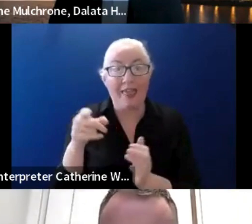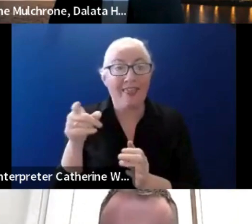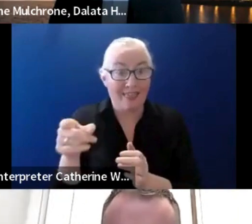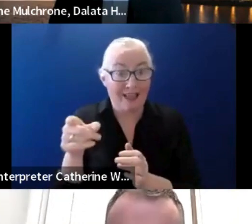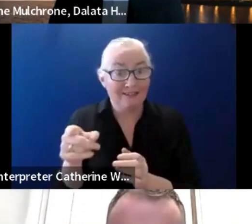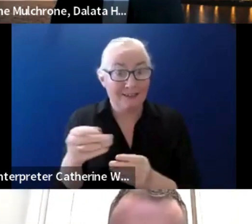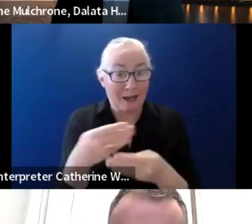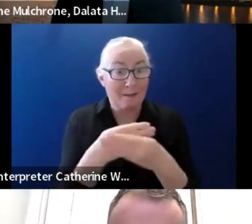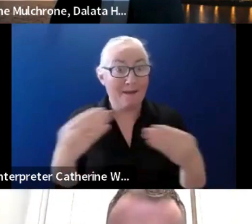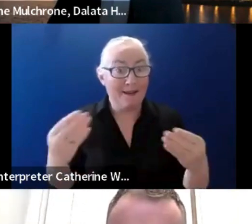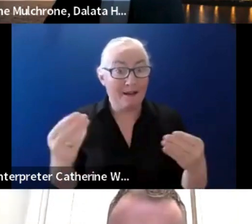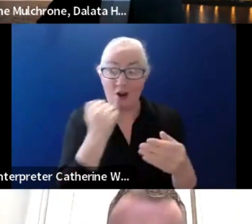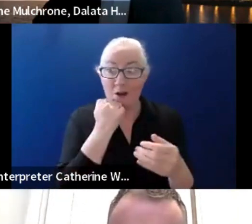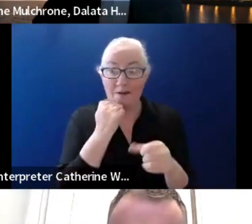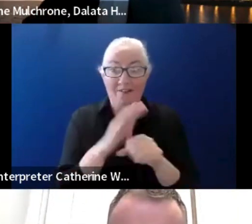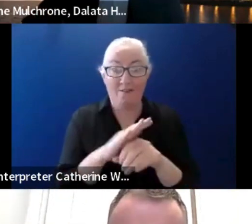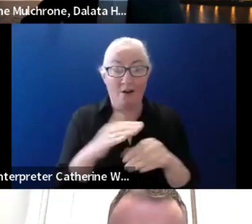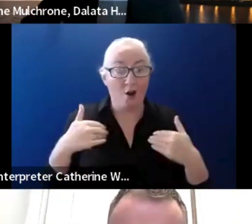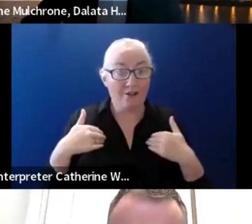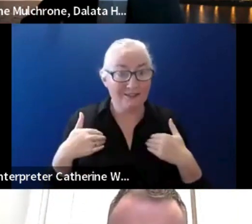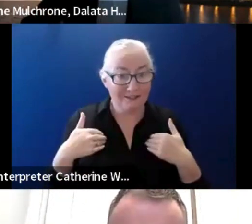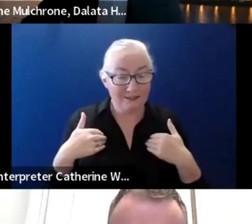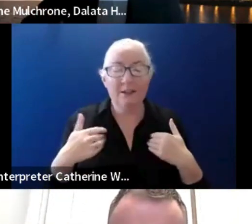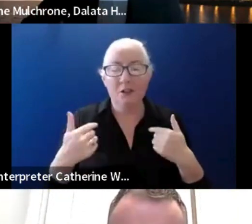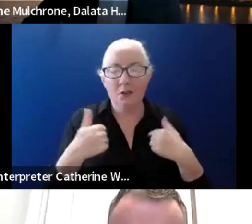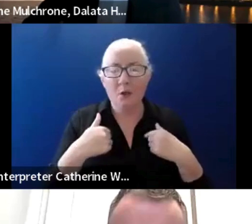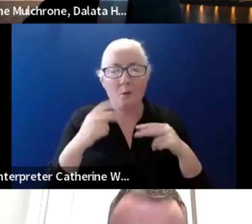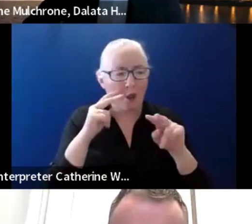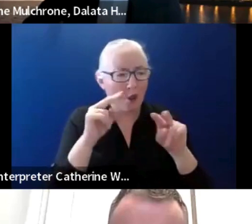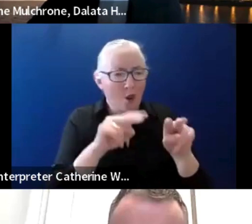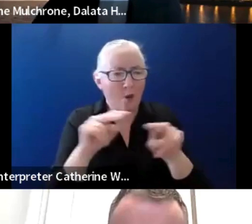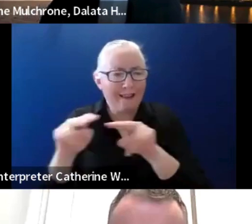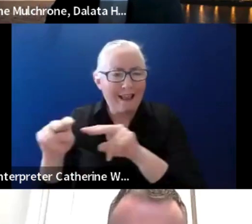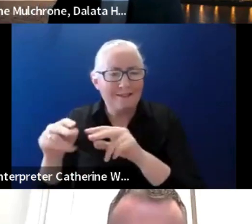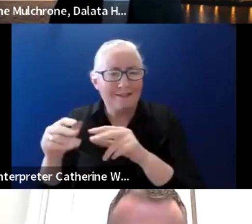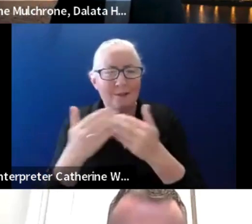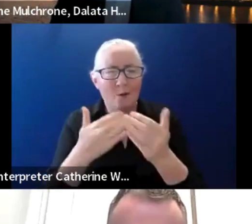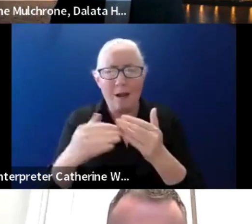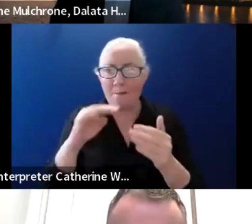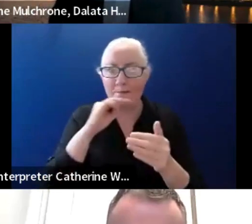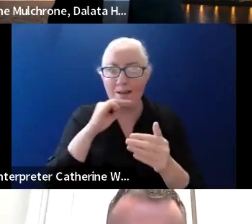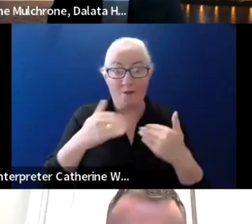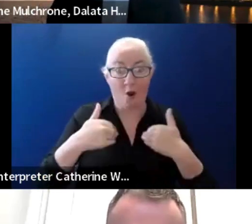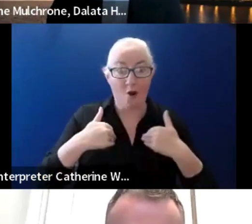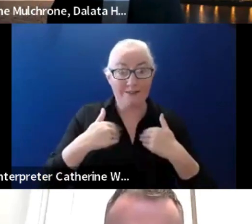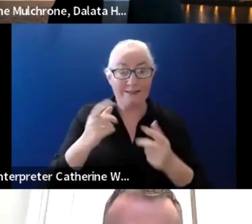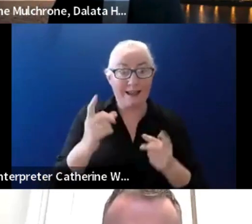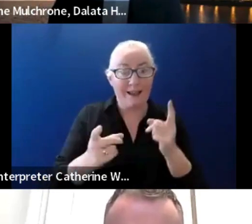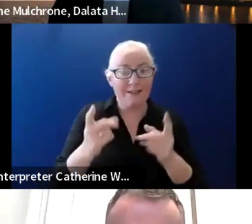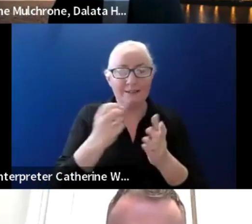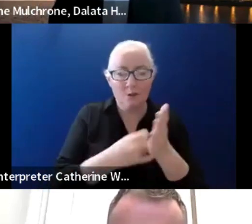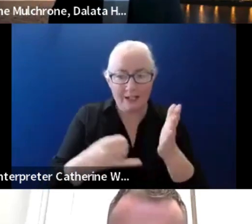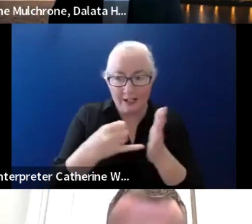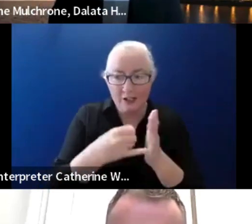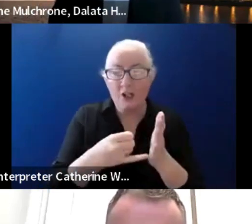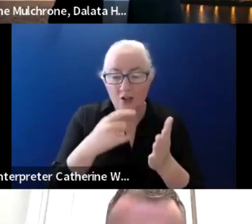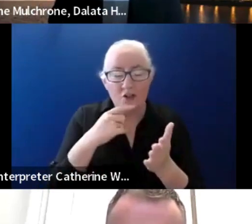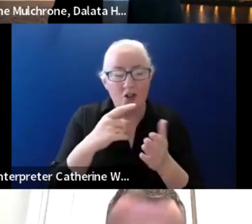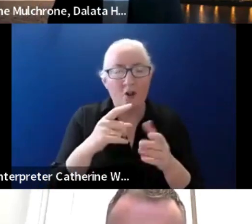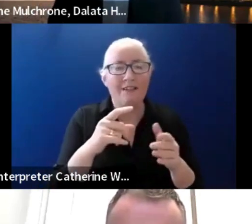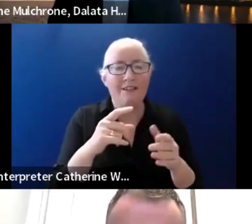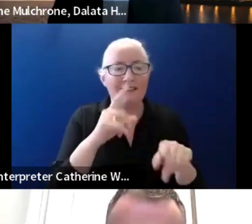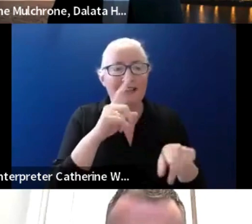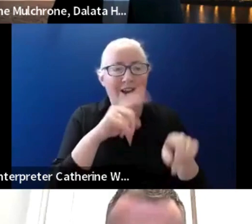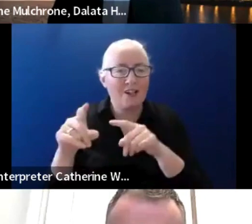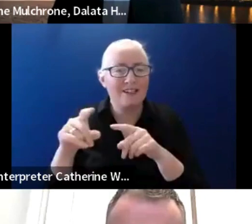big statistic for us. So we looked at what that might mean to us as an organisation, and the Investors in Diversity